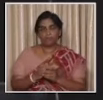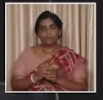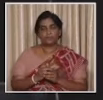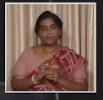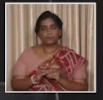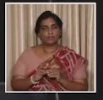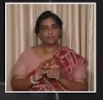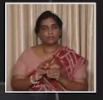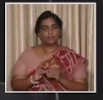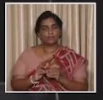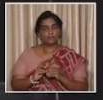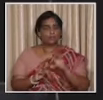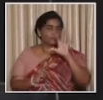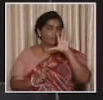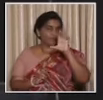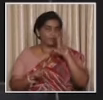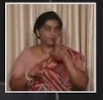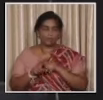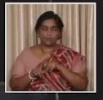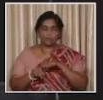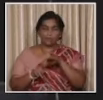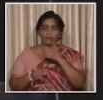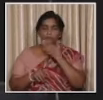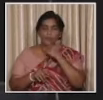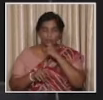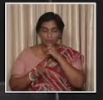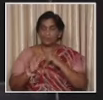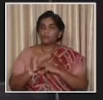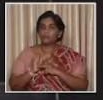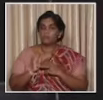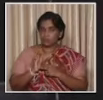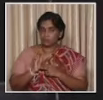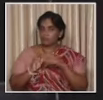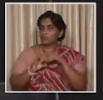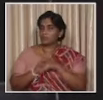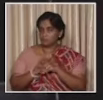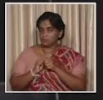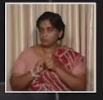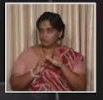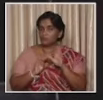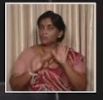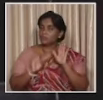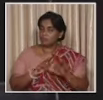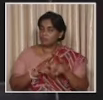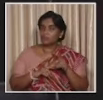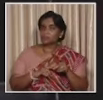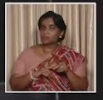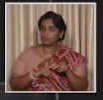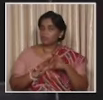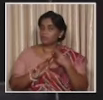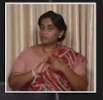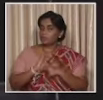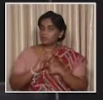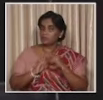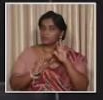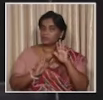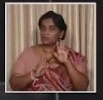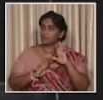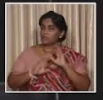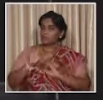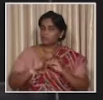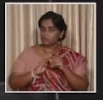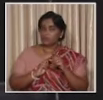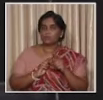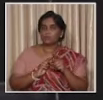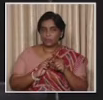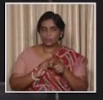about 15%. So we have gone further, but totally 95% of the country's population have access to water. But I